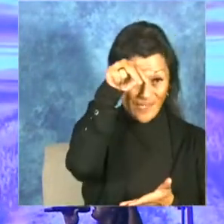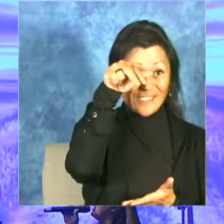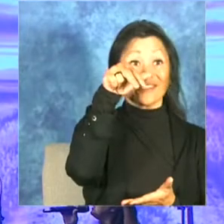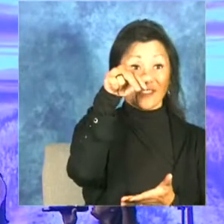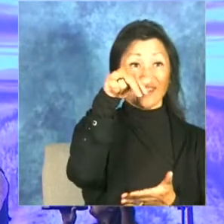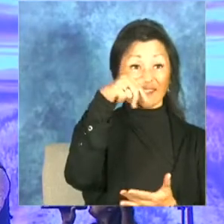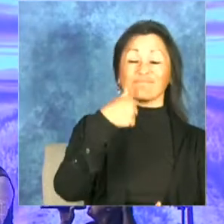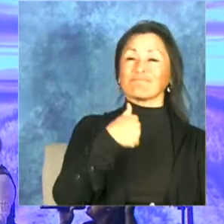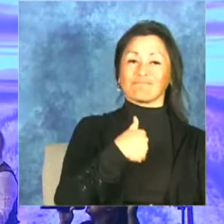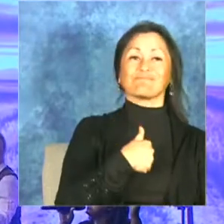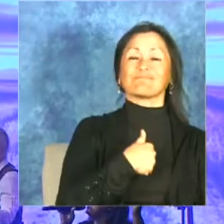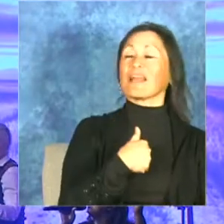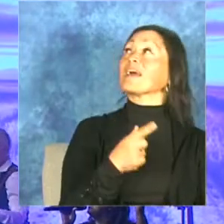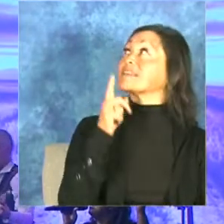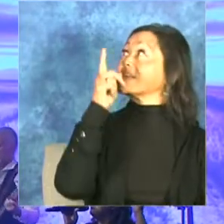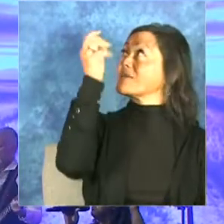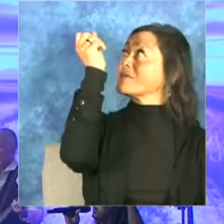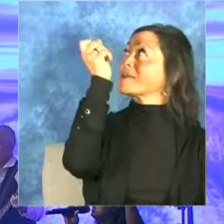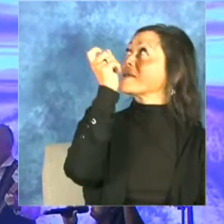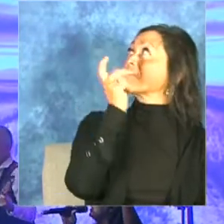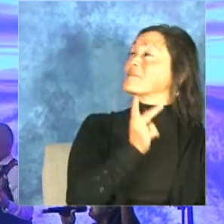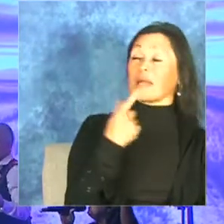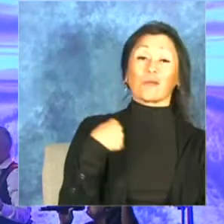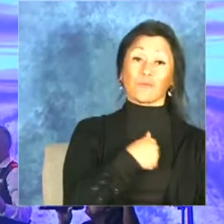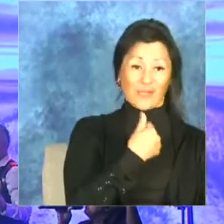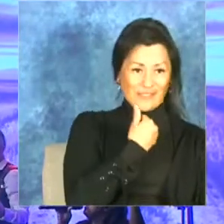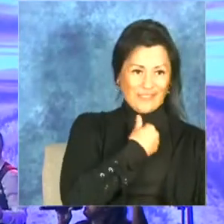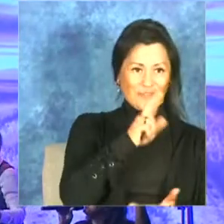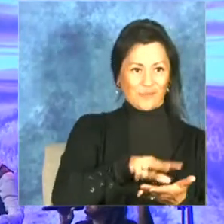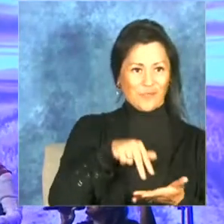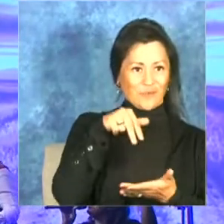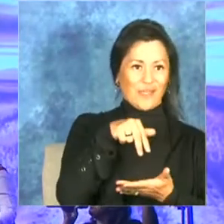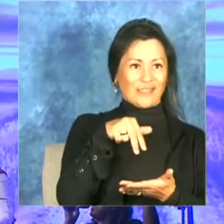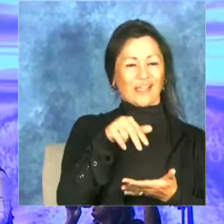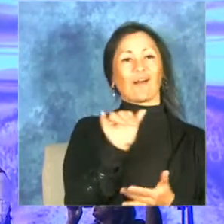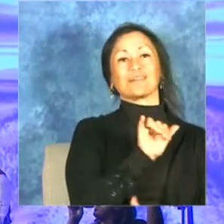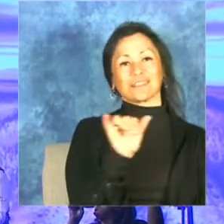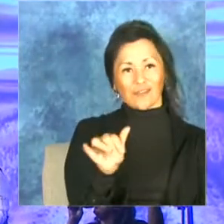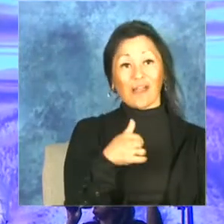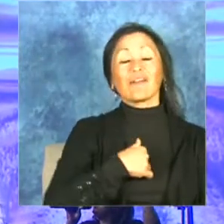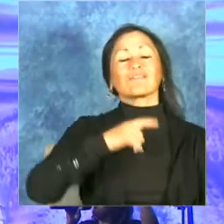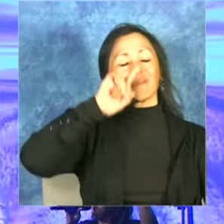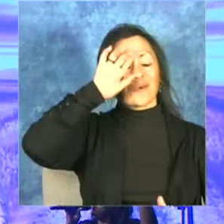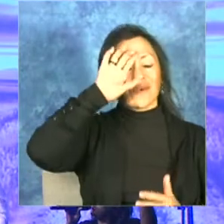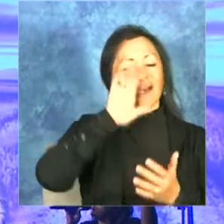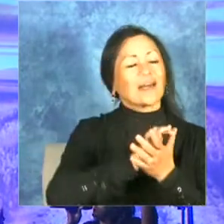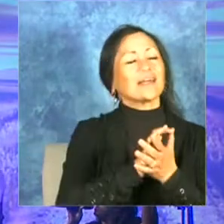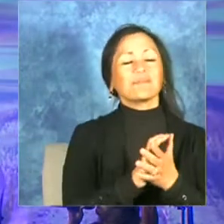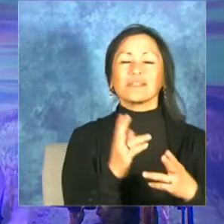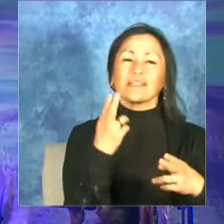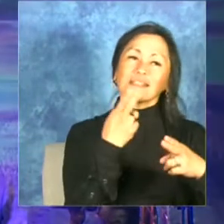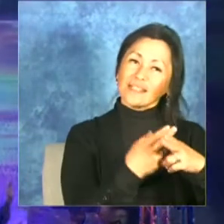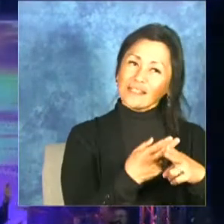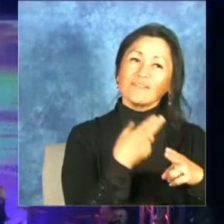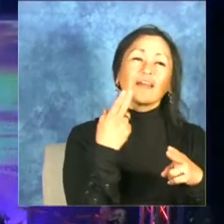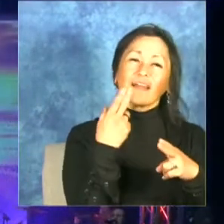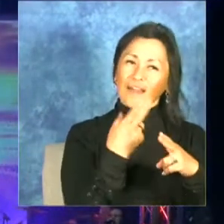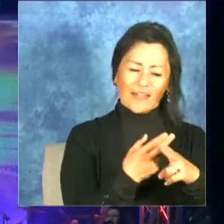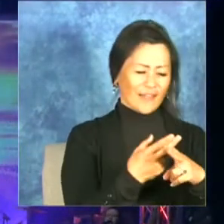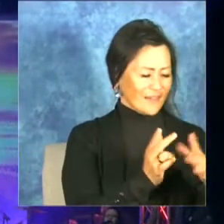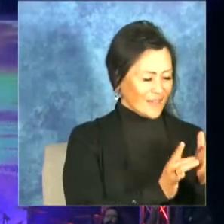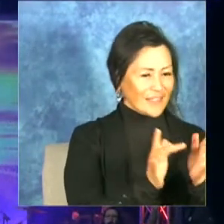in the resurrection, that we will rise again. For I